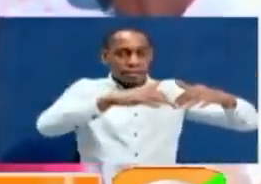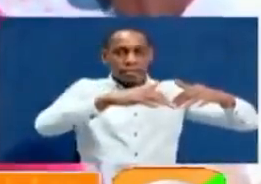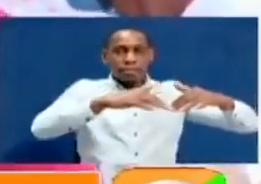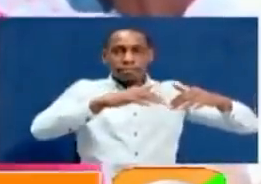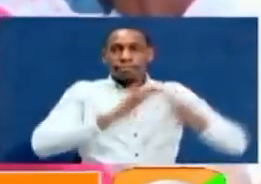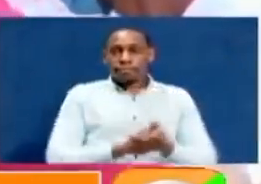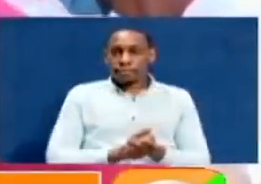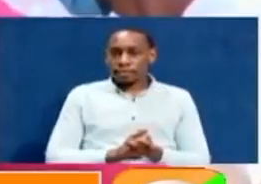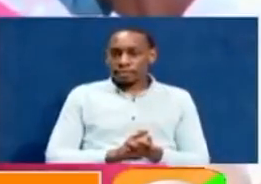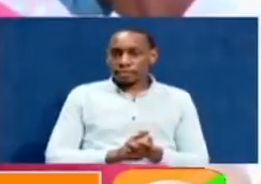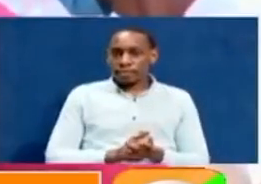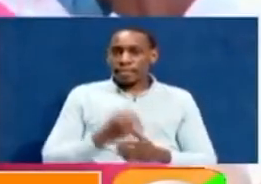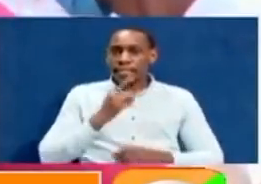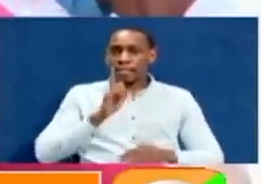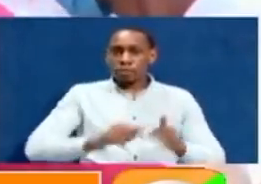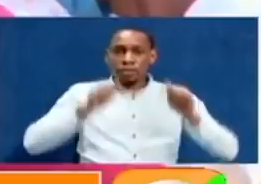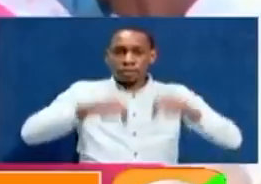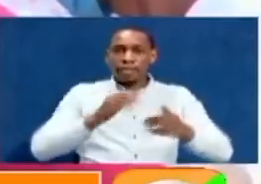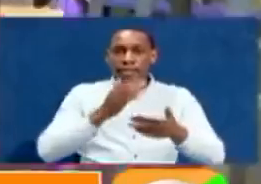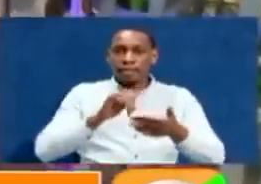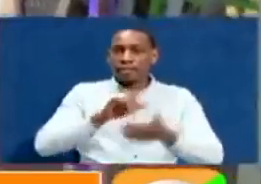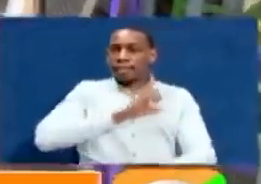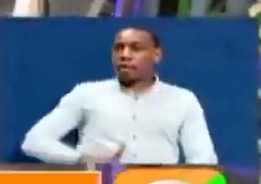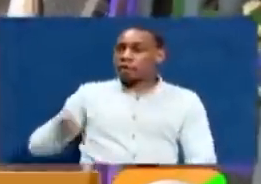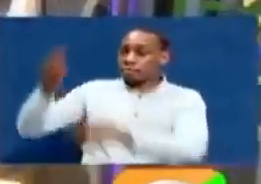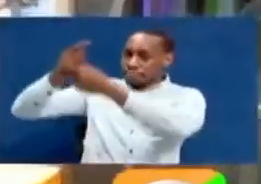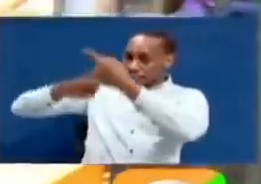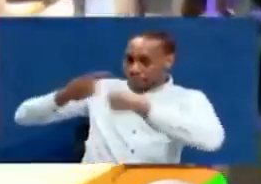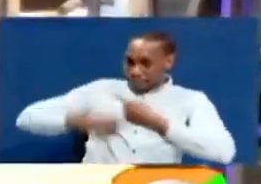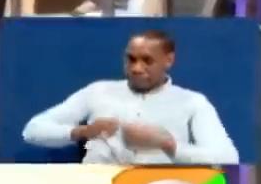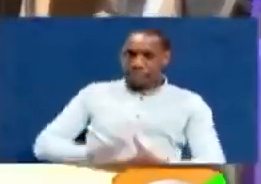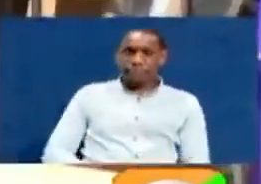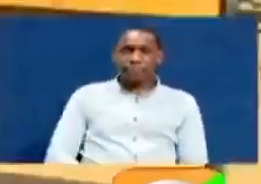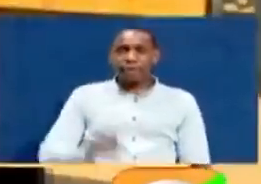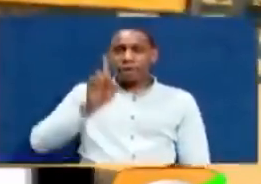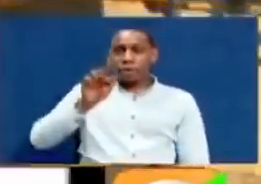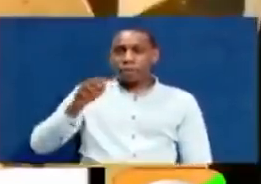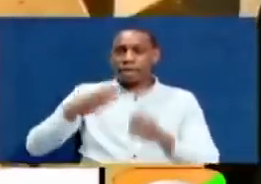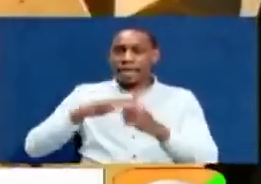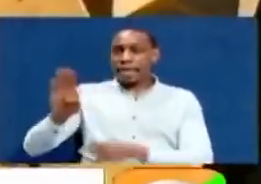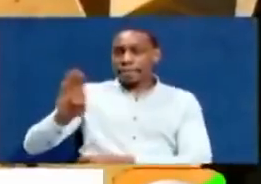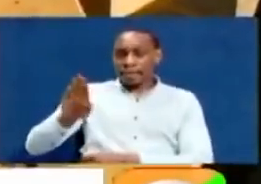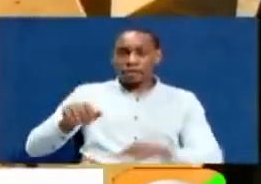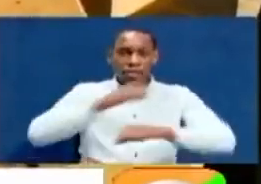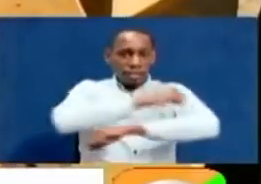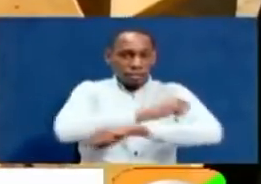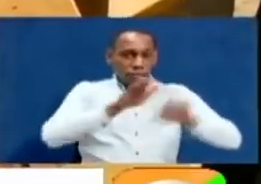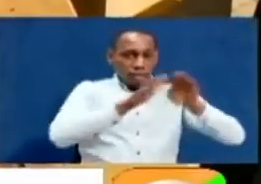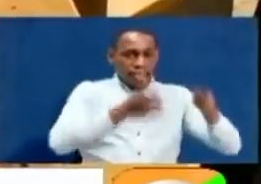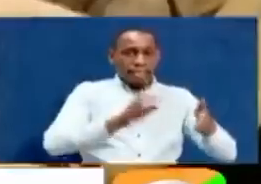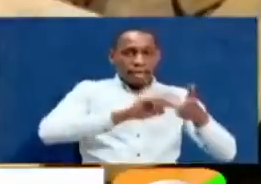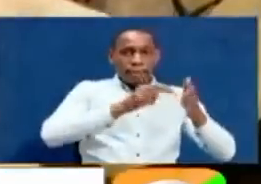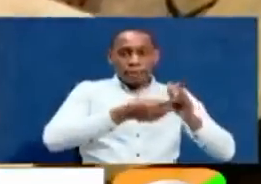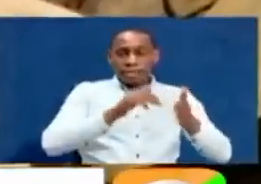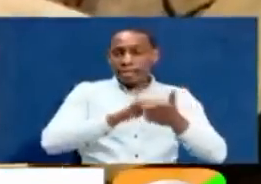Akasema, today the Lord has visited. The 1.9 billion shilling school furniture